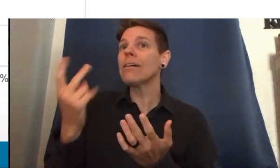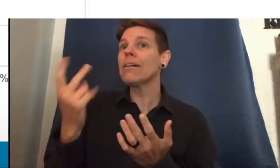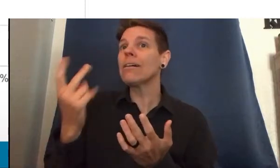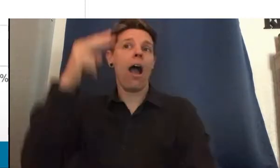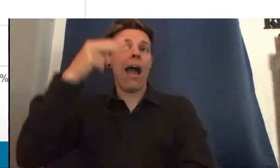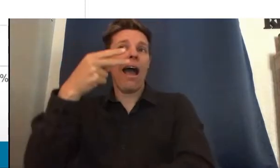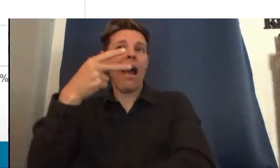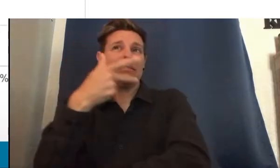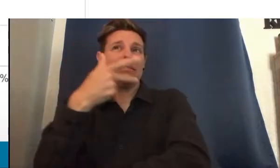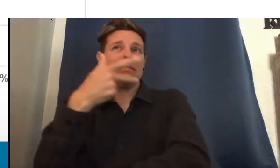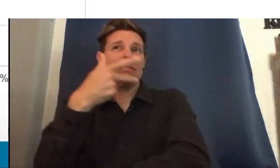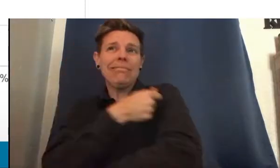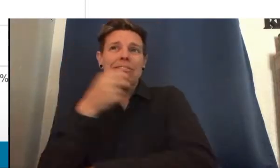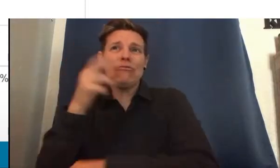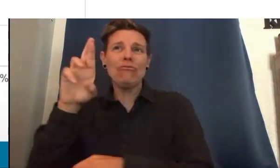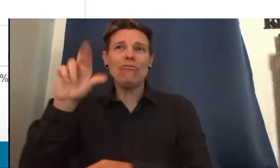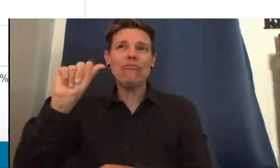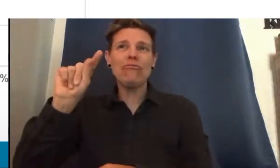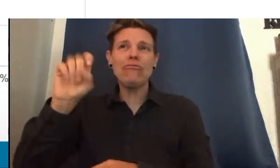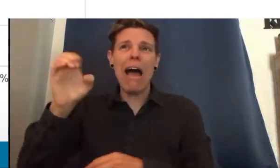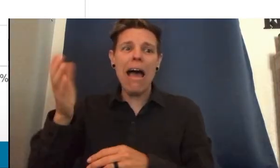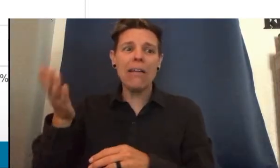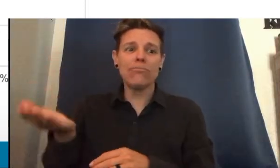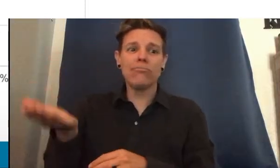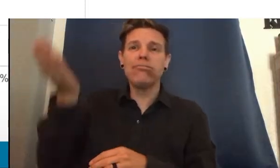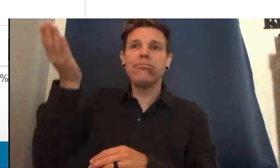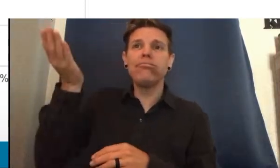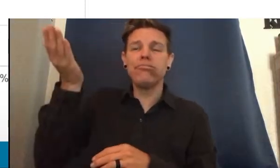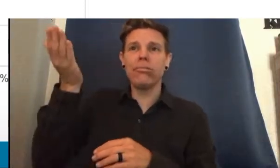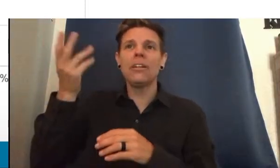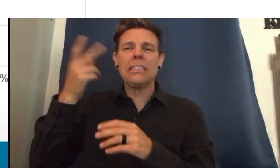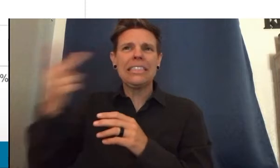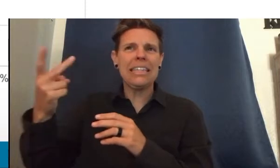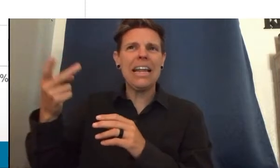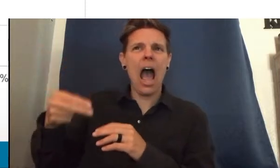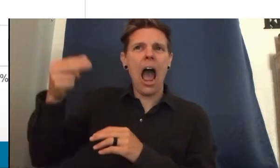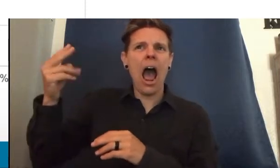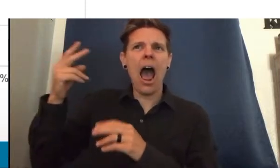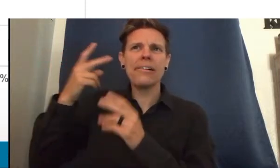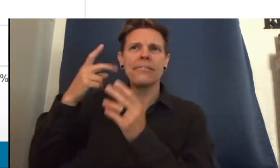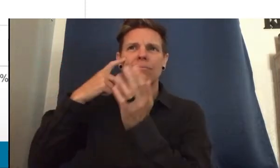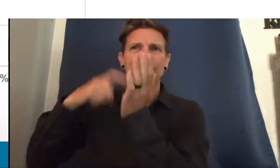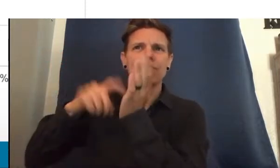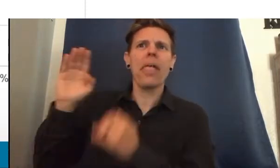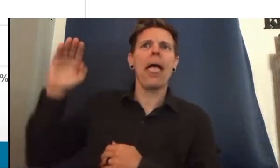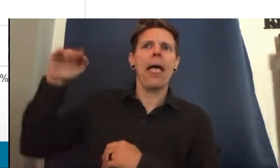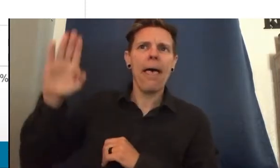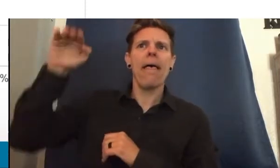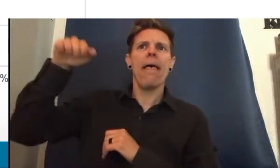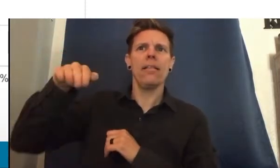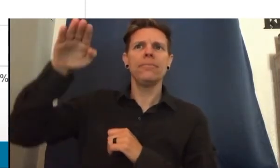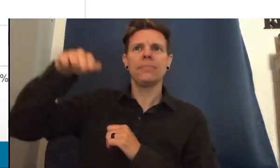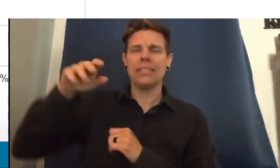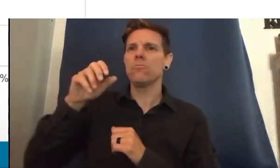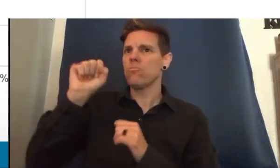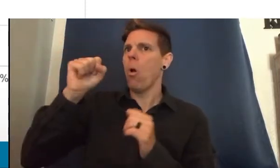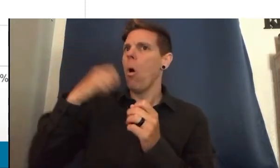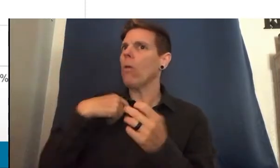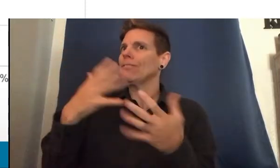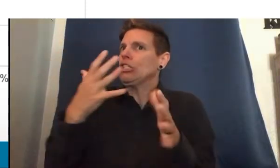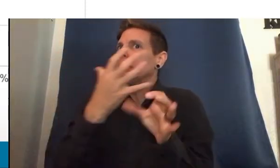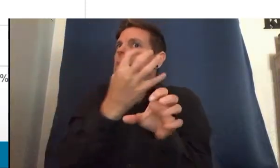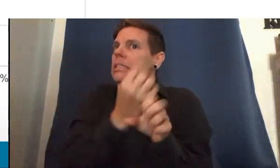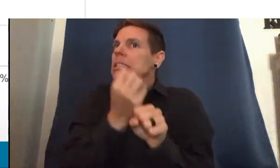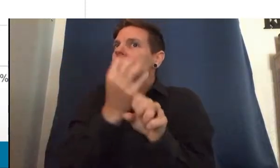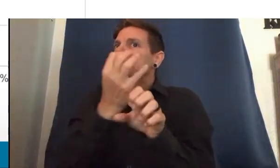rates can still. absolutely. So we do know, and we're beginning to get data. Again, the sad thing of it here is it's